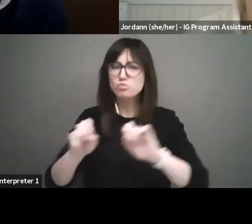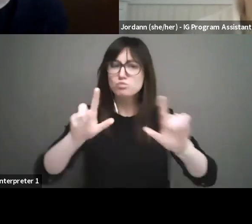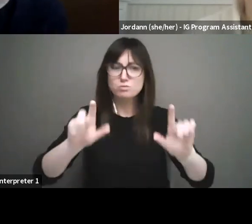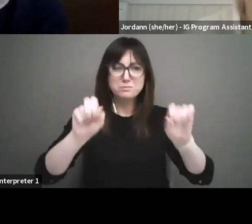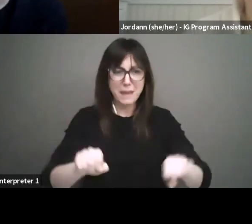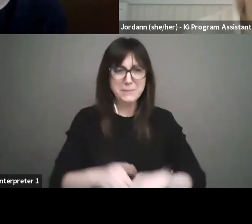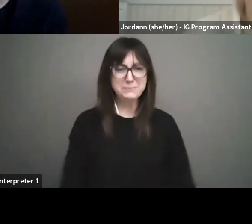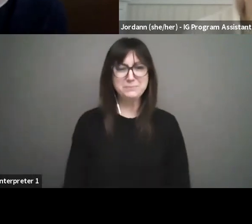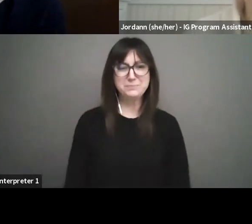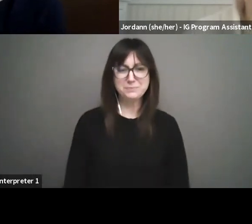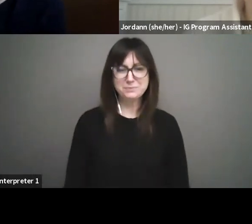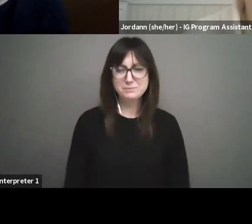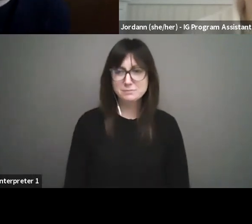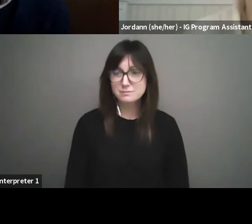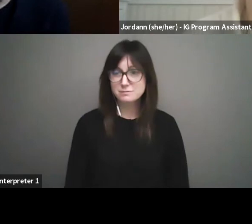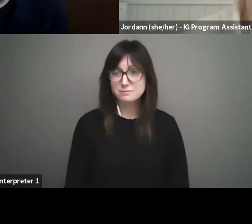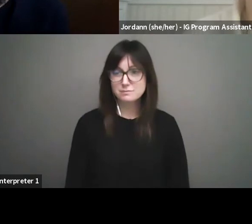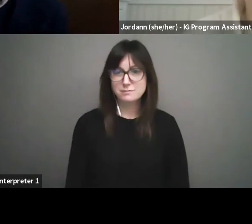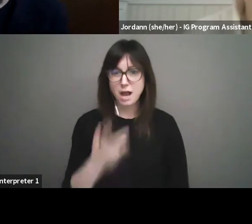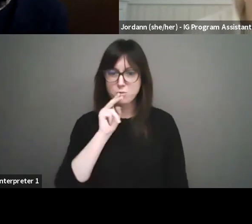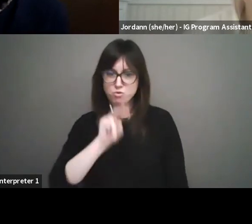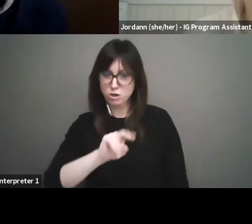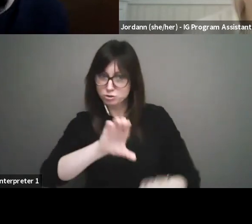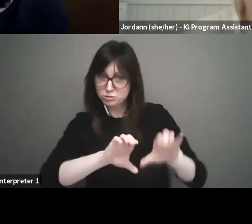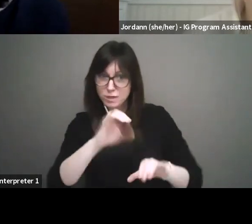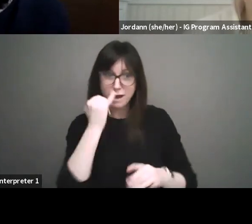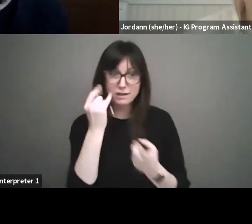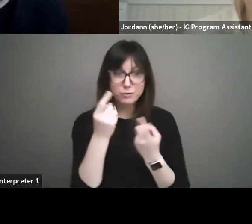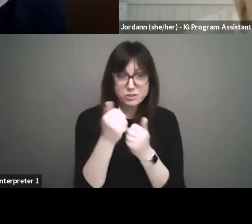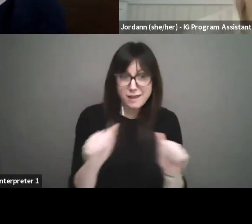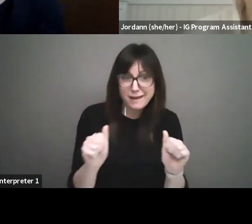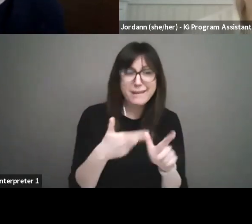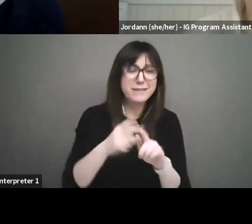all. I will just monitor the chat. If there's any questions, I can always help out too.